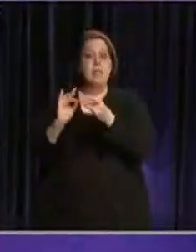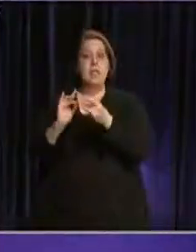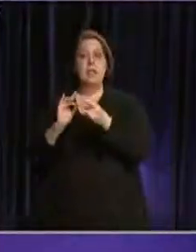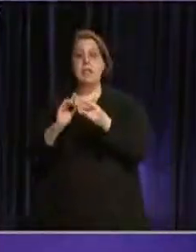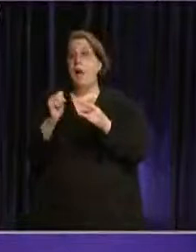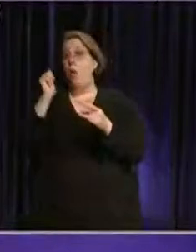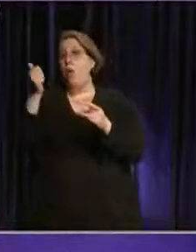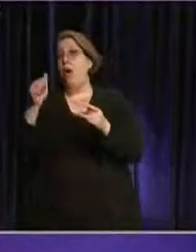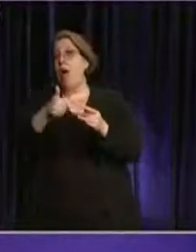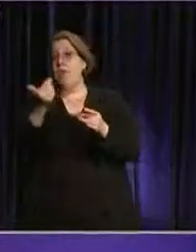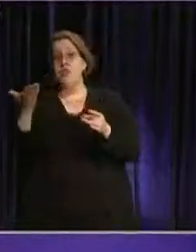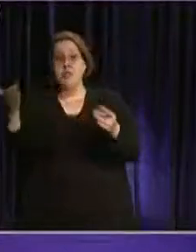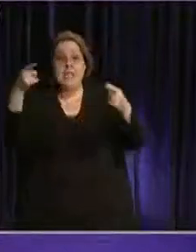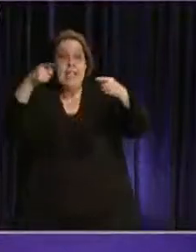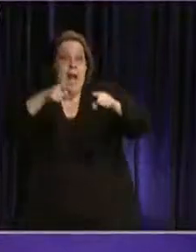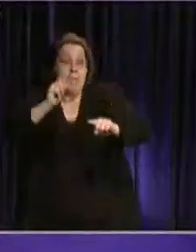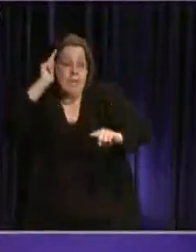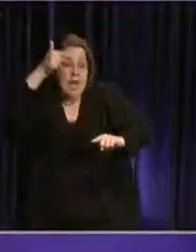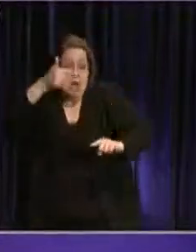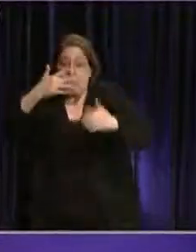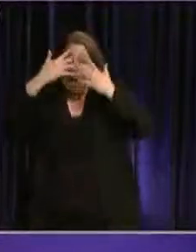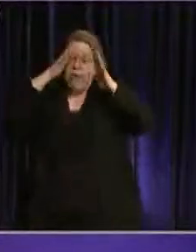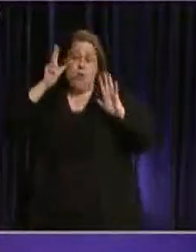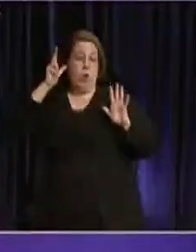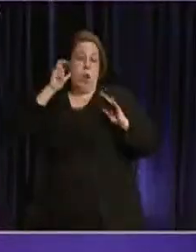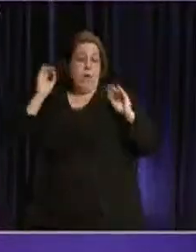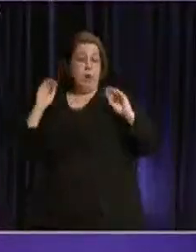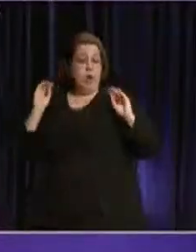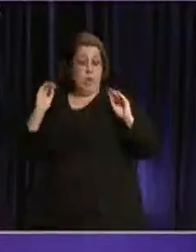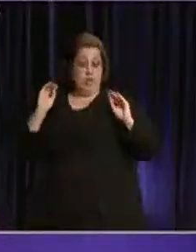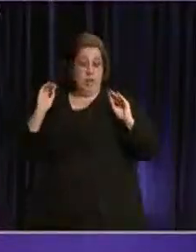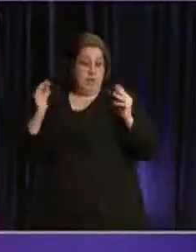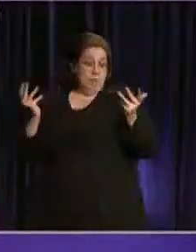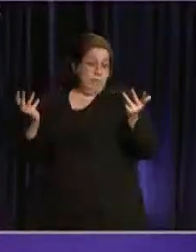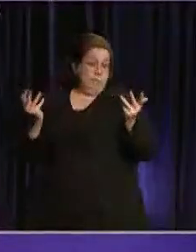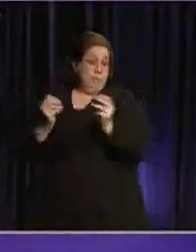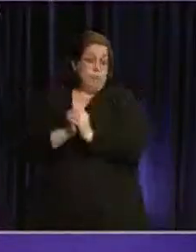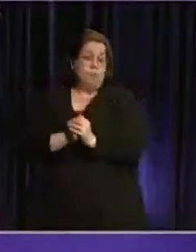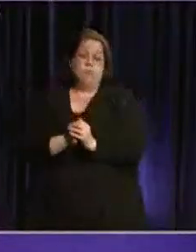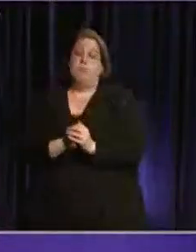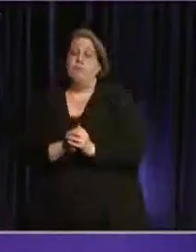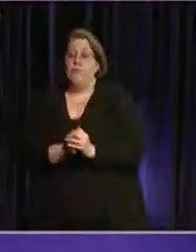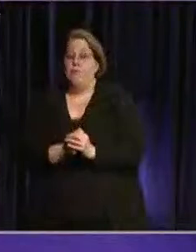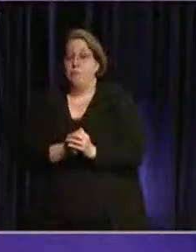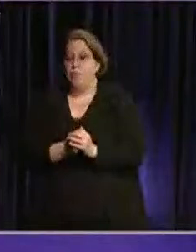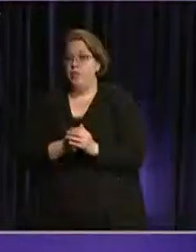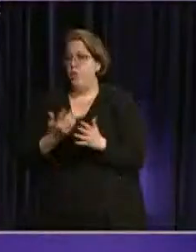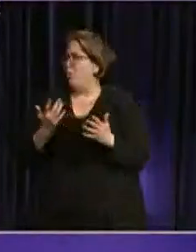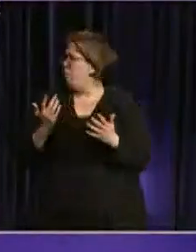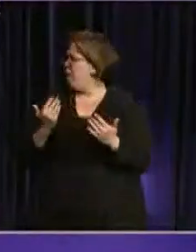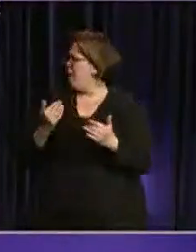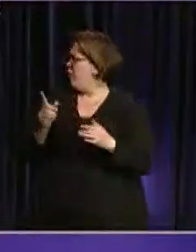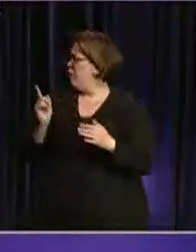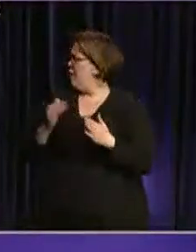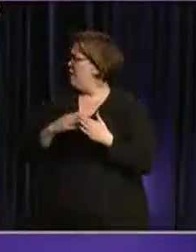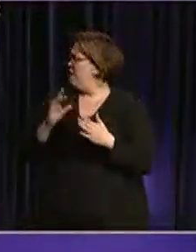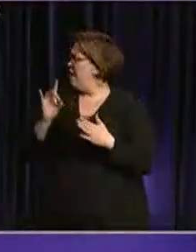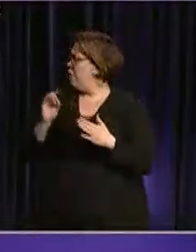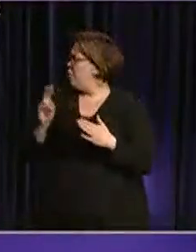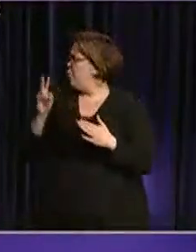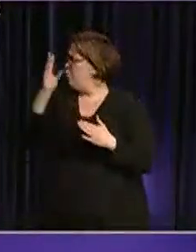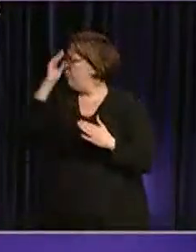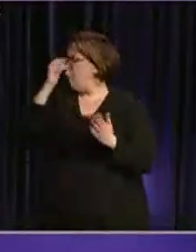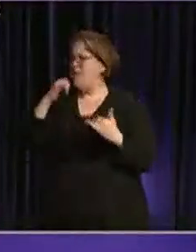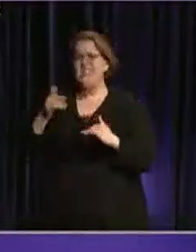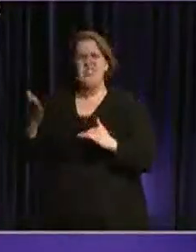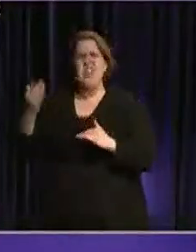could happen. I don't know that they have. I have not heard anything. It could happen in the future. With what do we got now? 1,802 boys still out